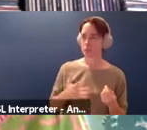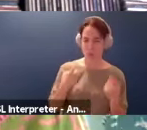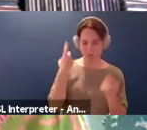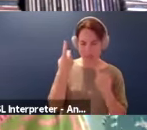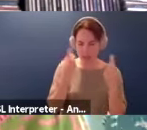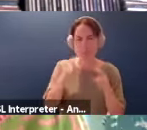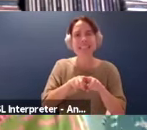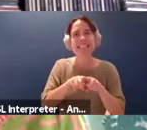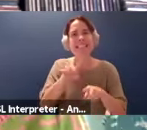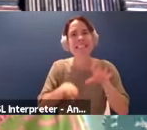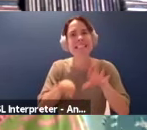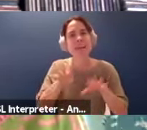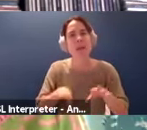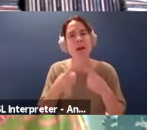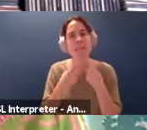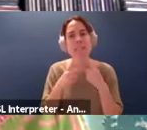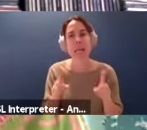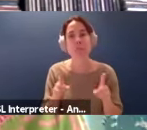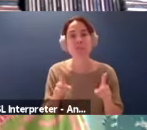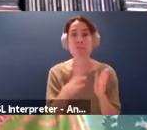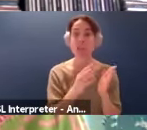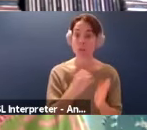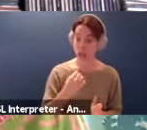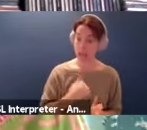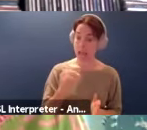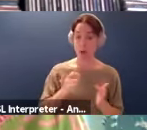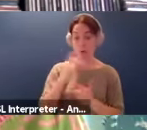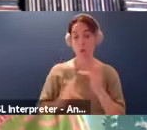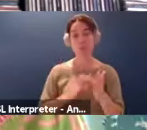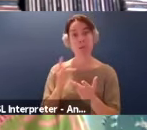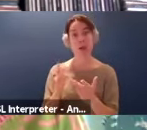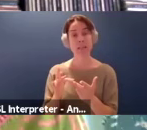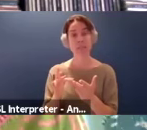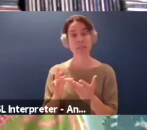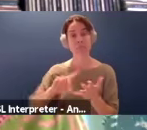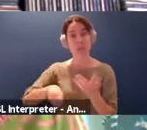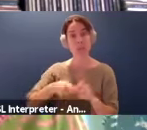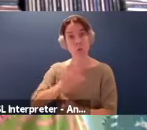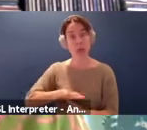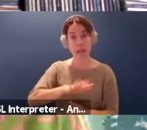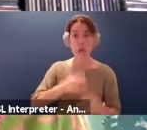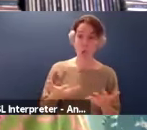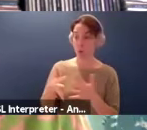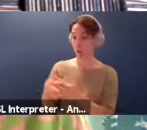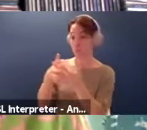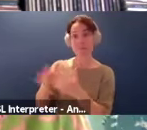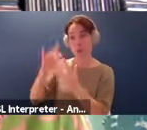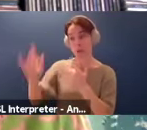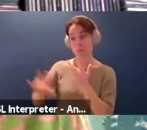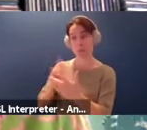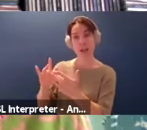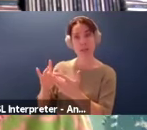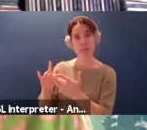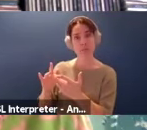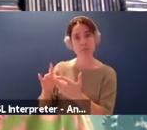on um our own websites here in in in the uk and in the us and so on um i think